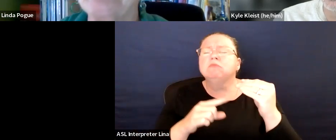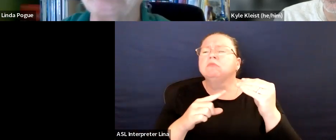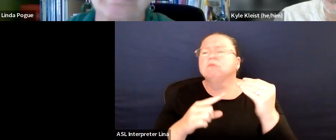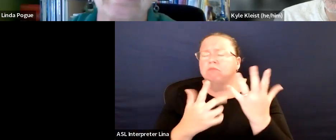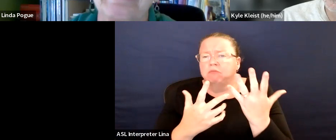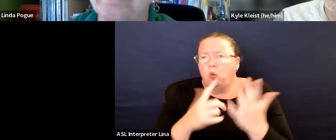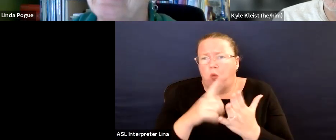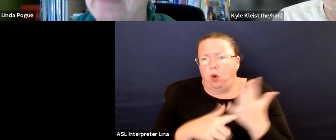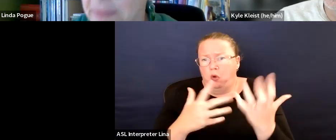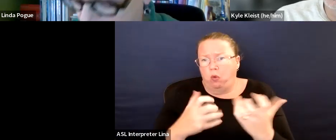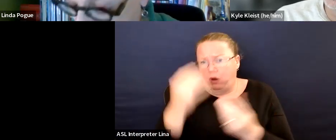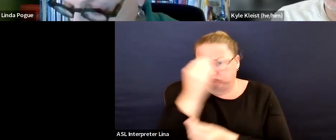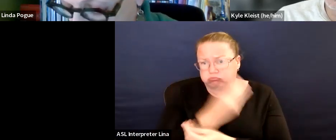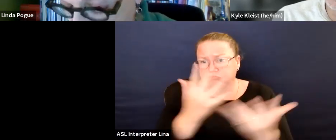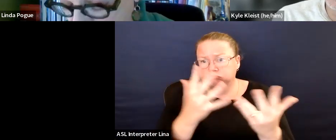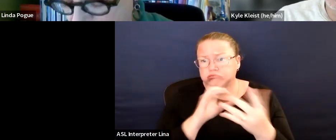peer support?